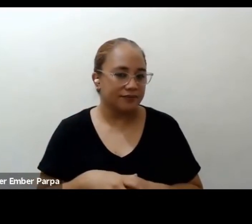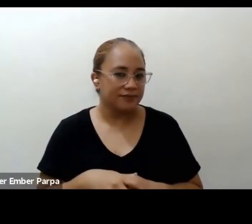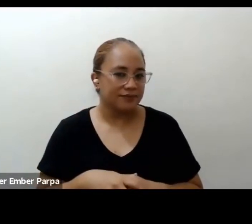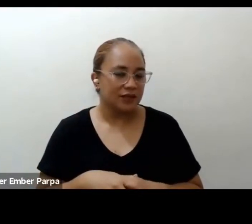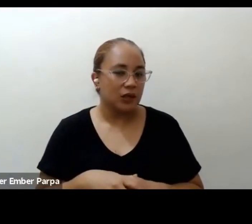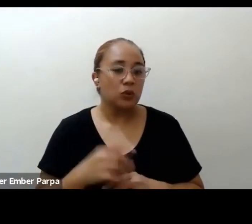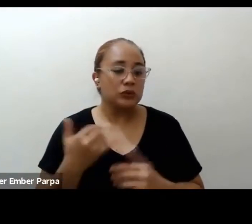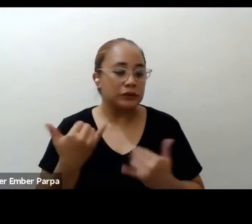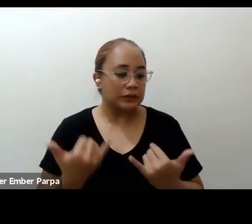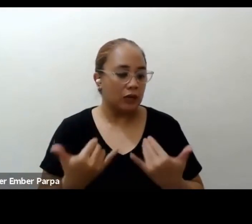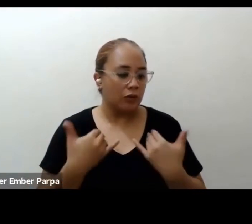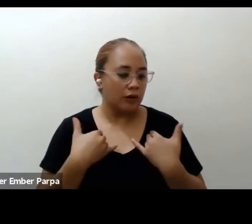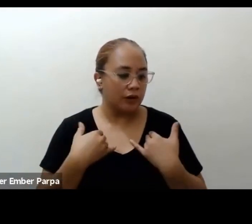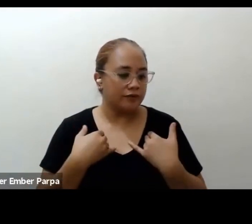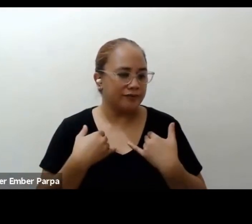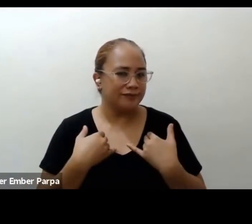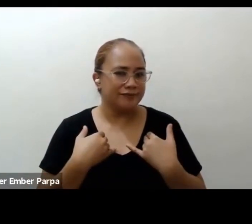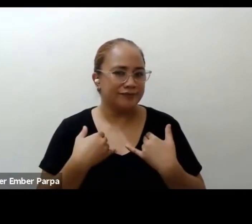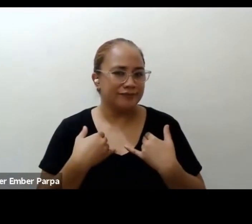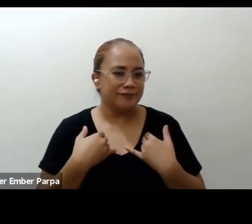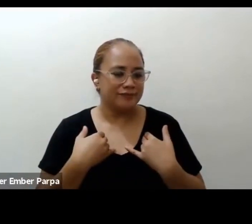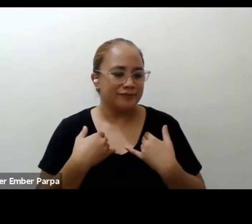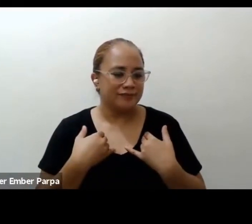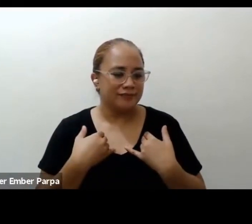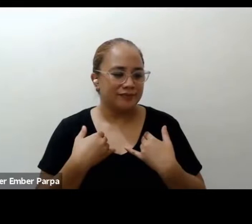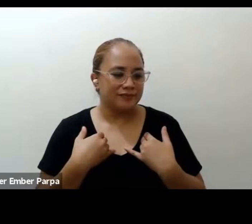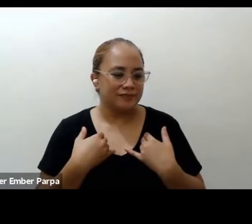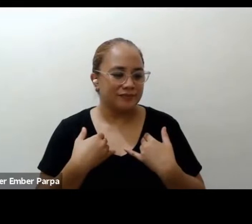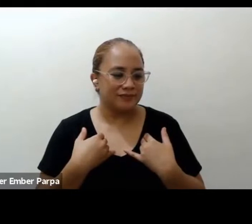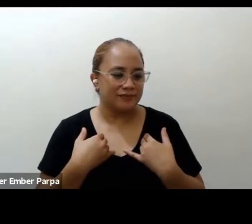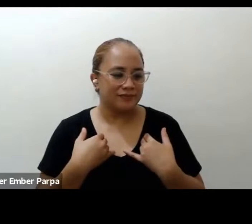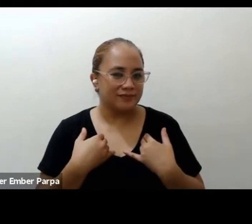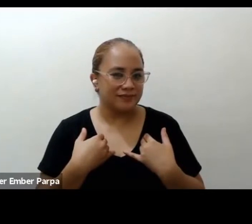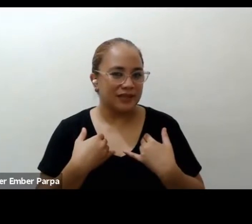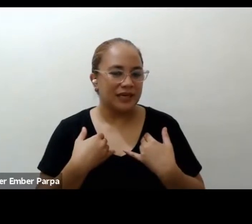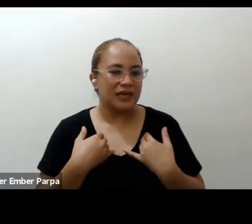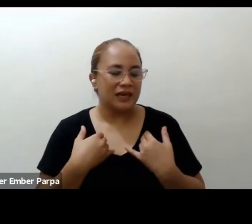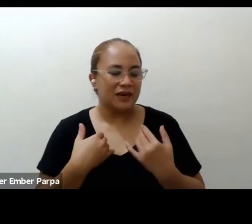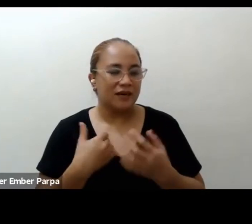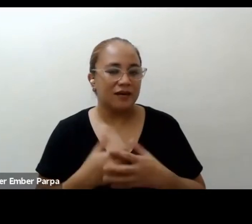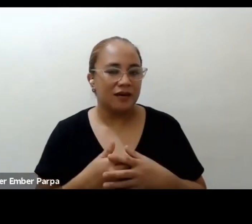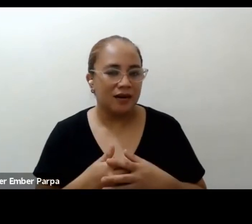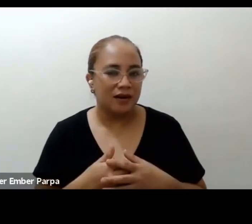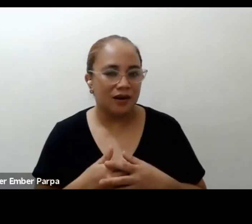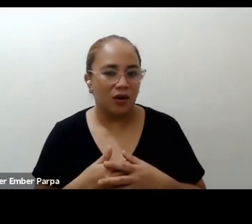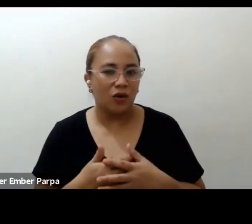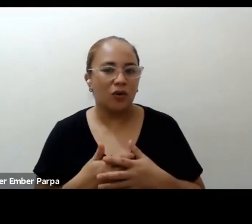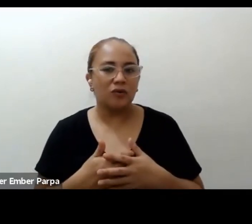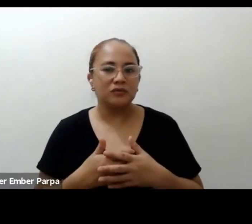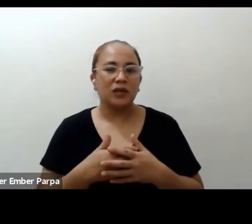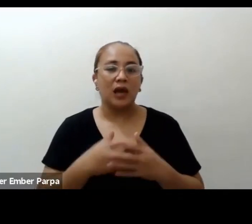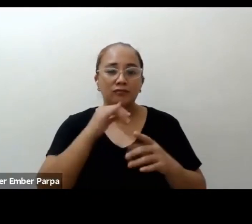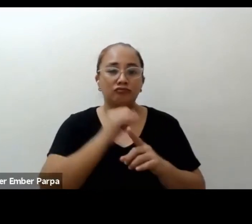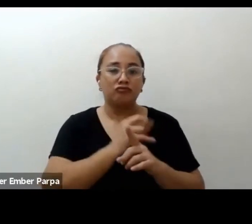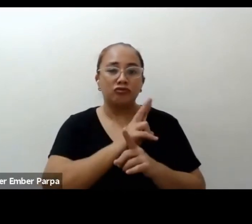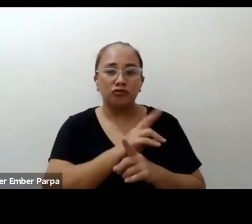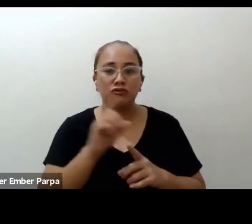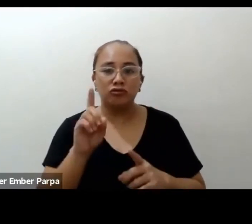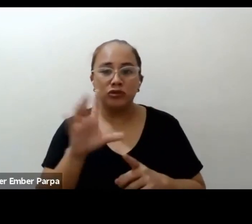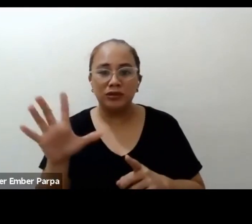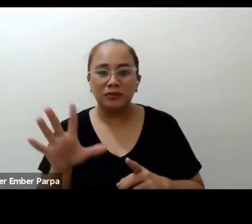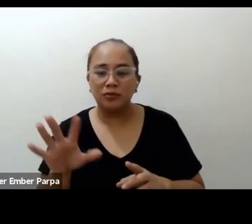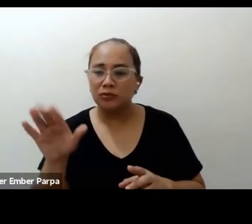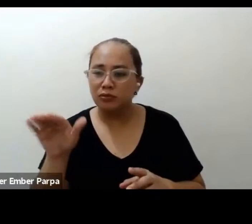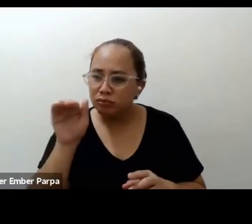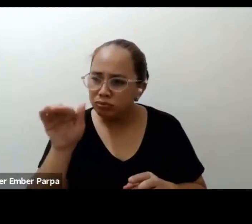we now have another, June to December to try to make up